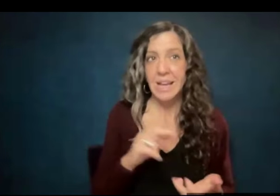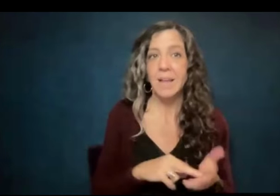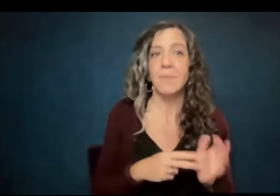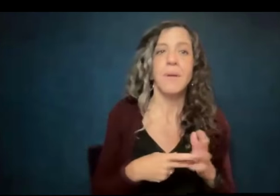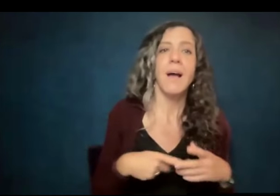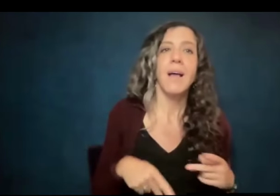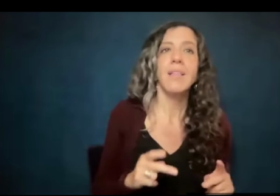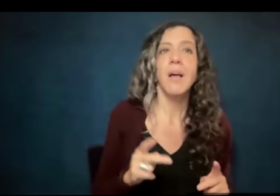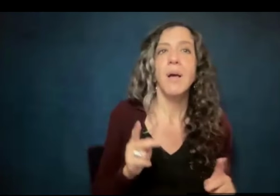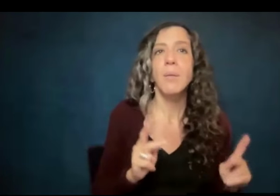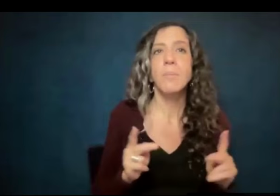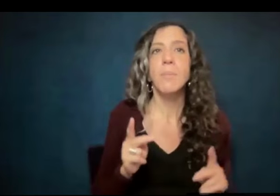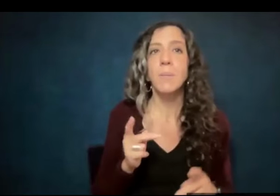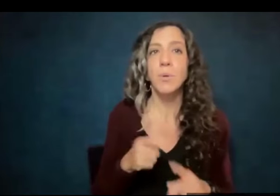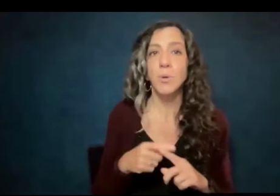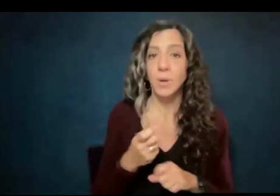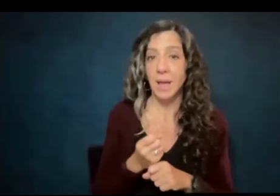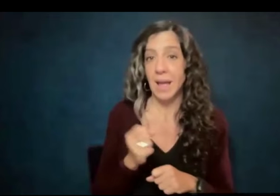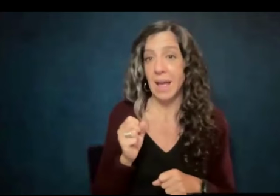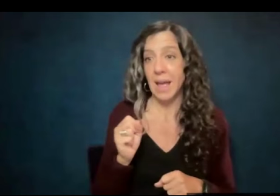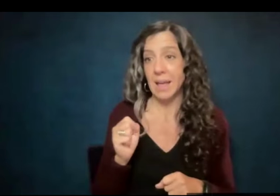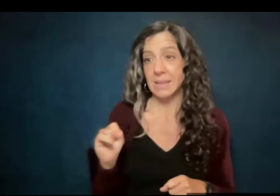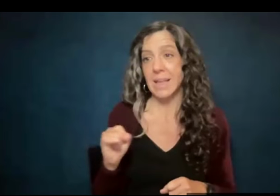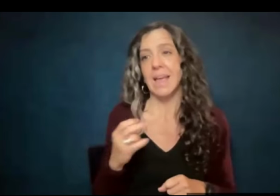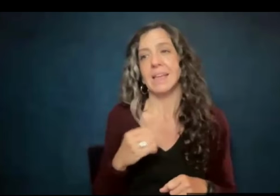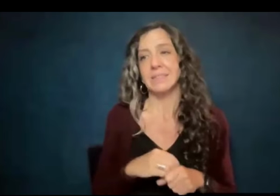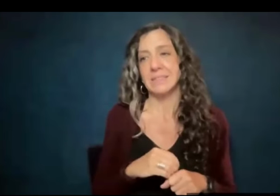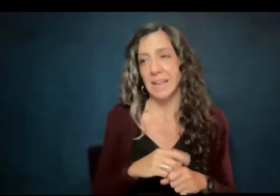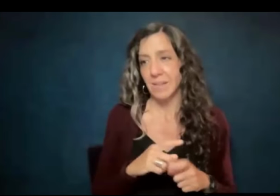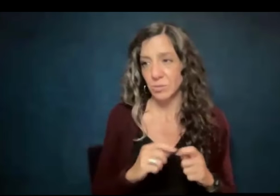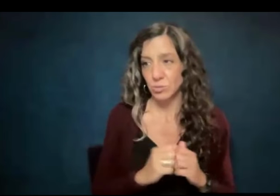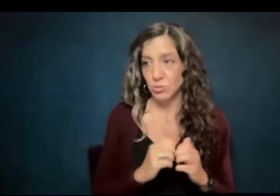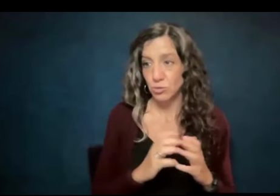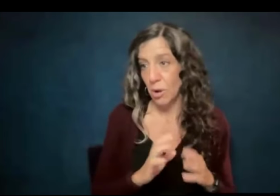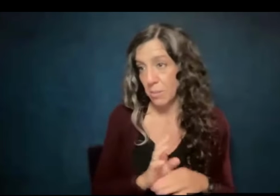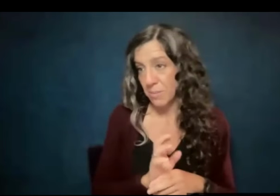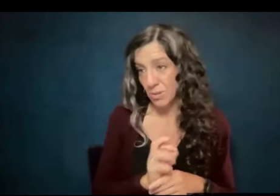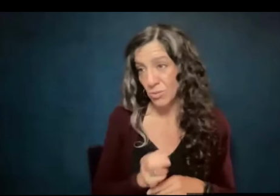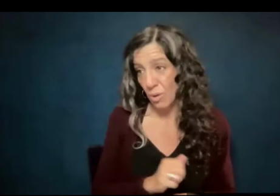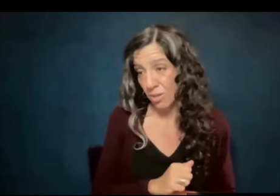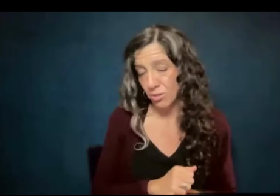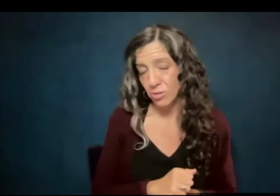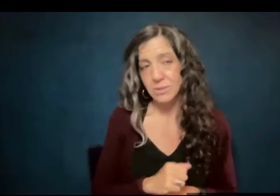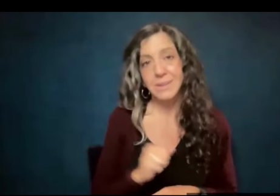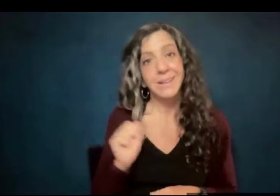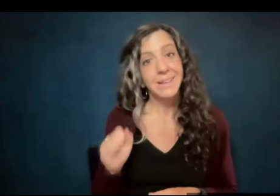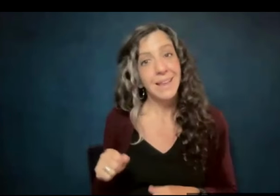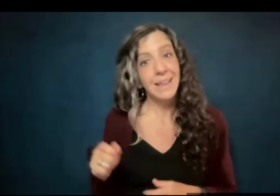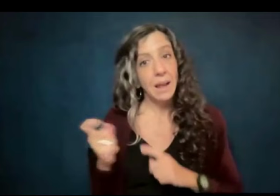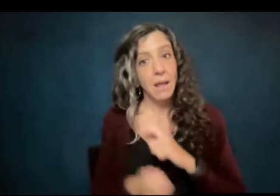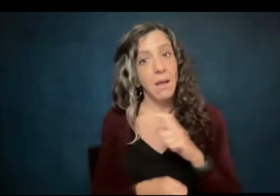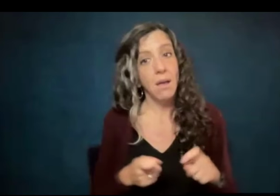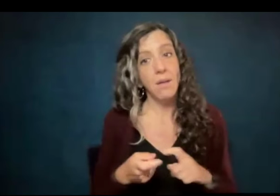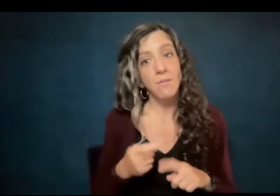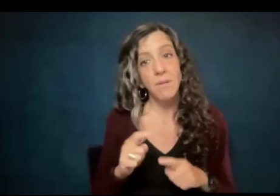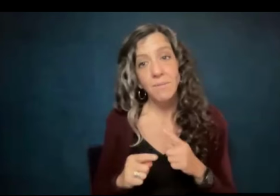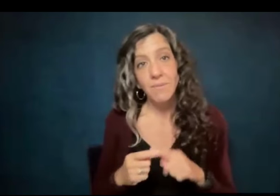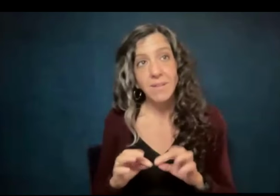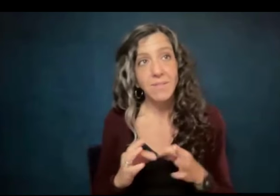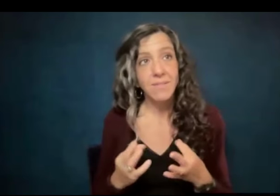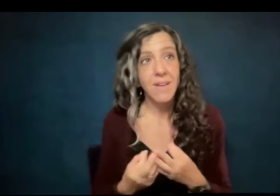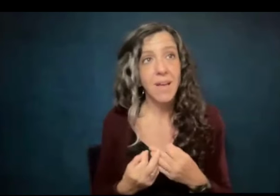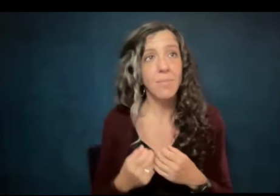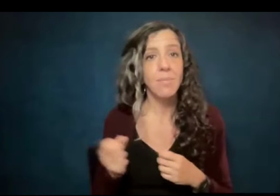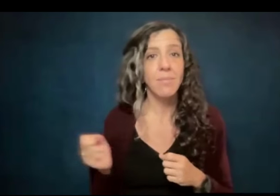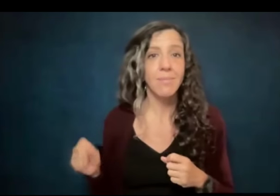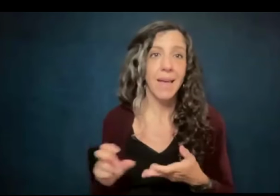to start a business, among other things. They can even get help from their friends and family. They can contribute money